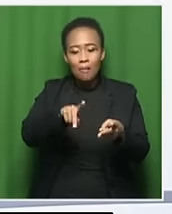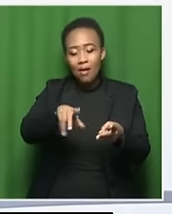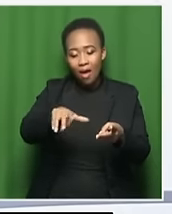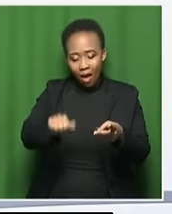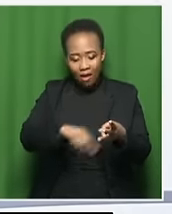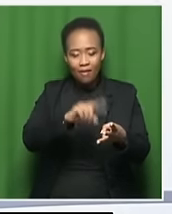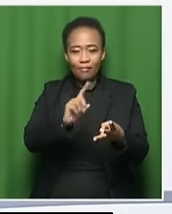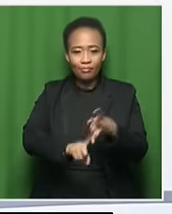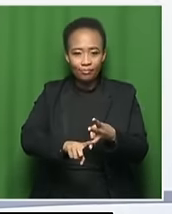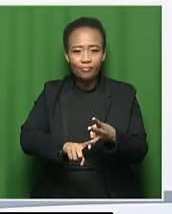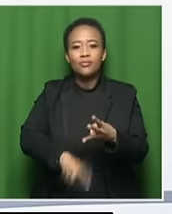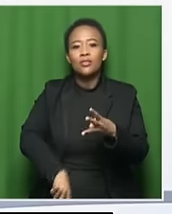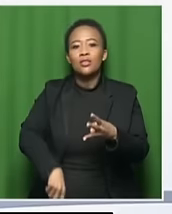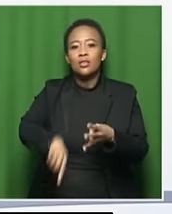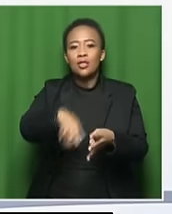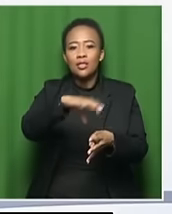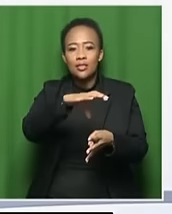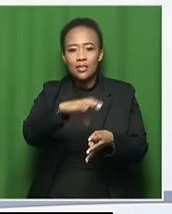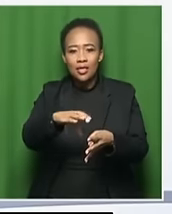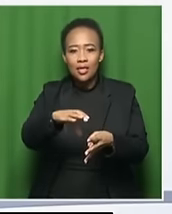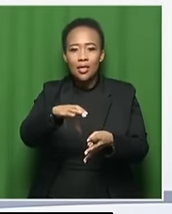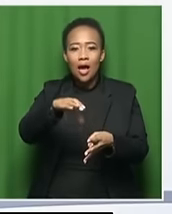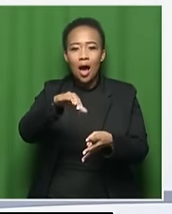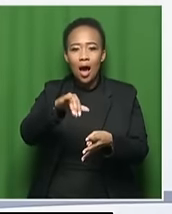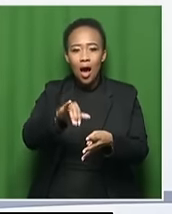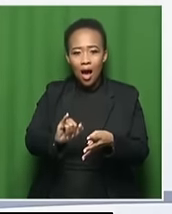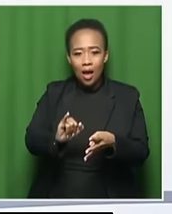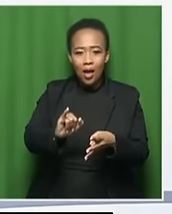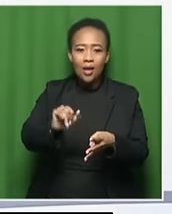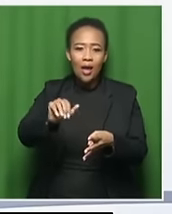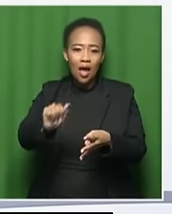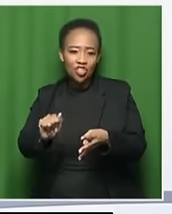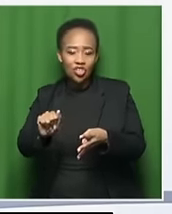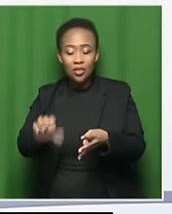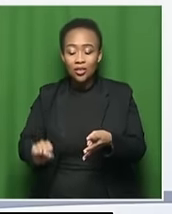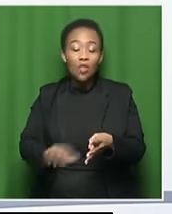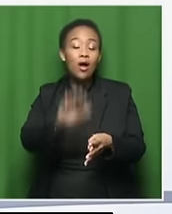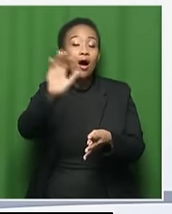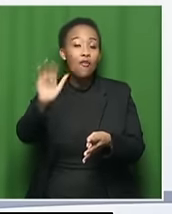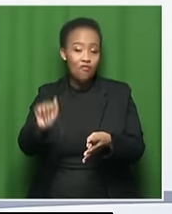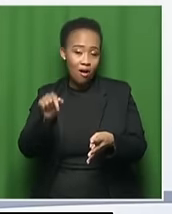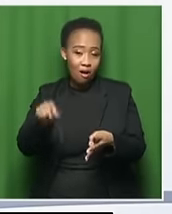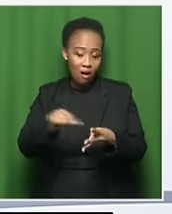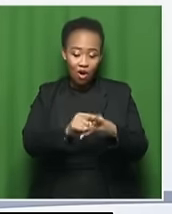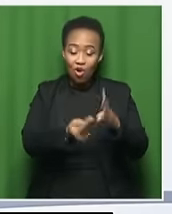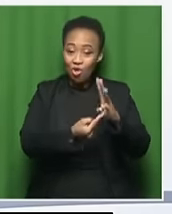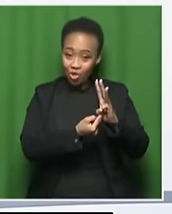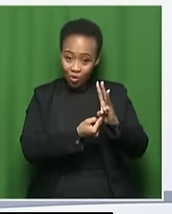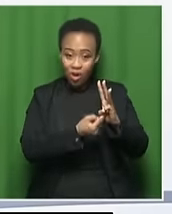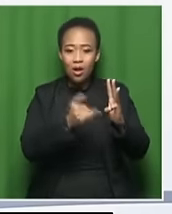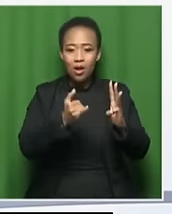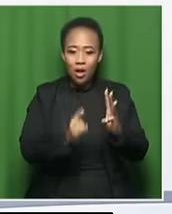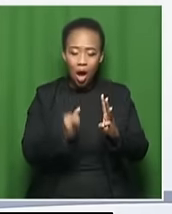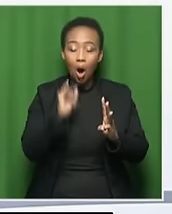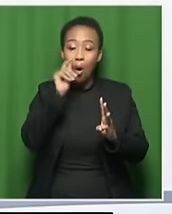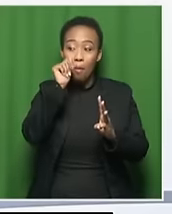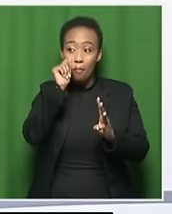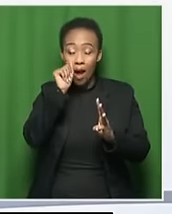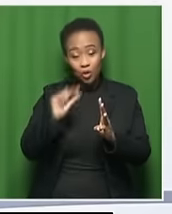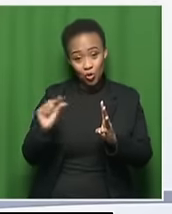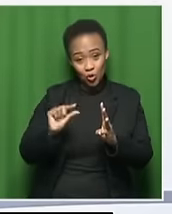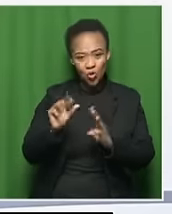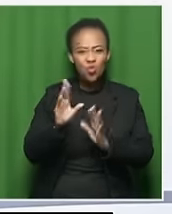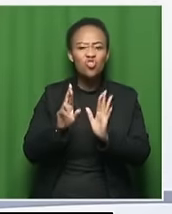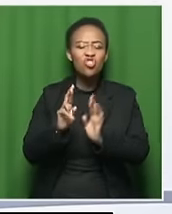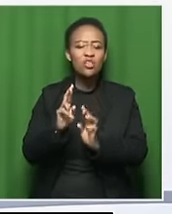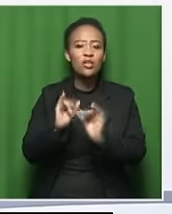and we also have Conservatives in ActionSA. And I'll introduce the gentleman to you in just a little bit. But